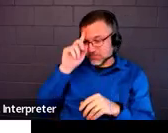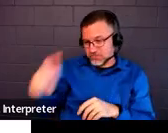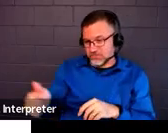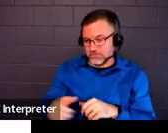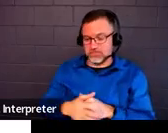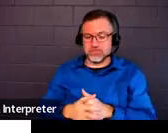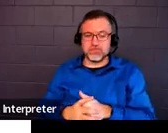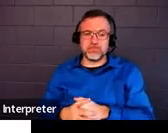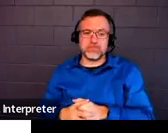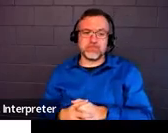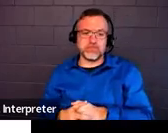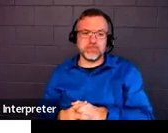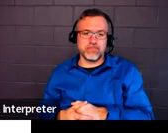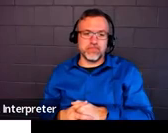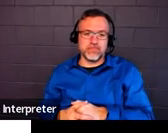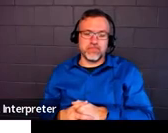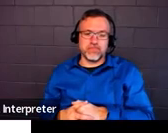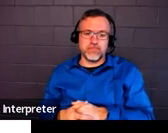the assessment.